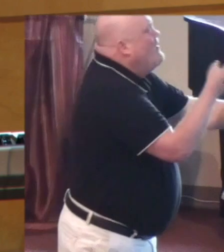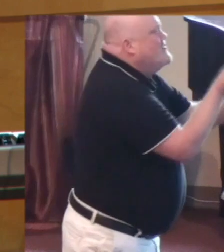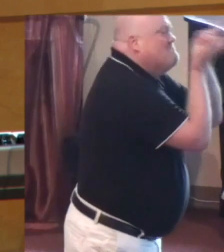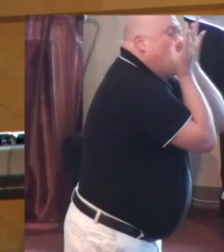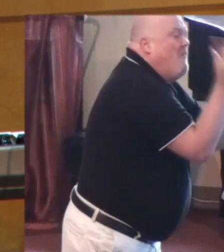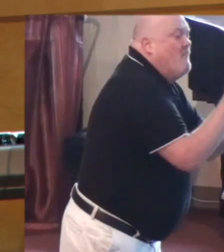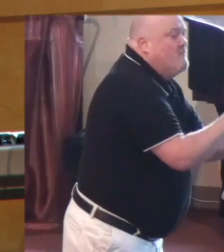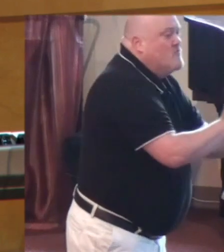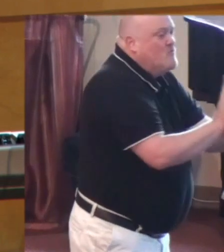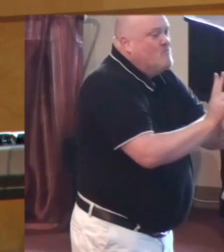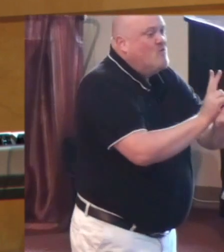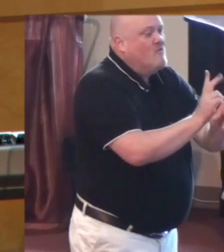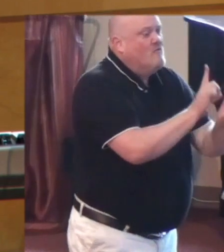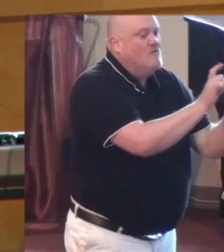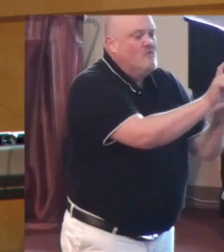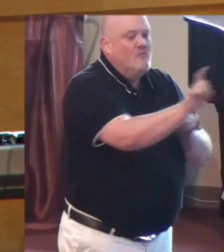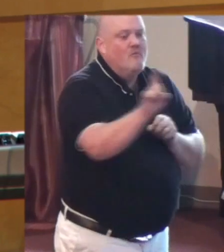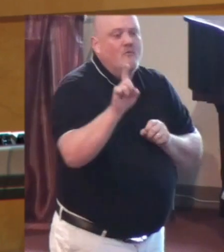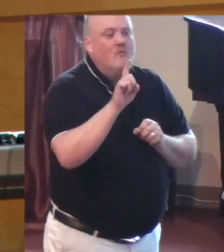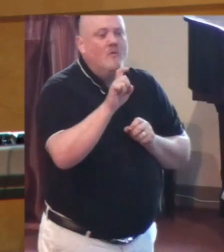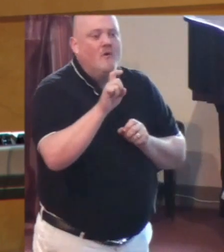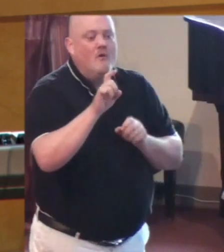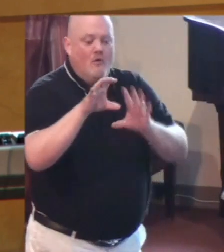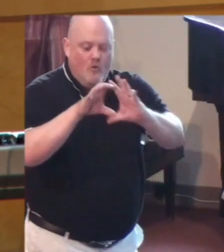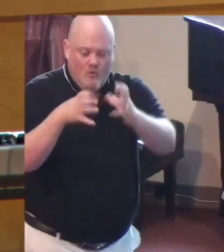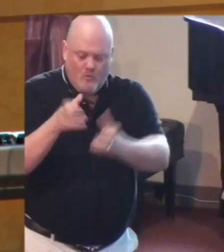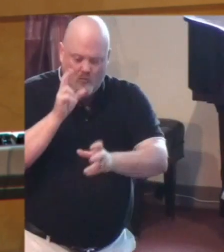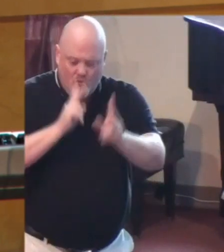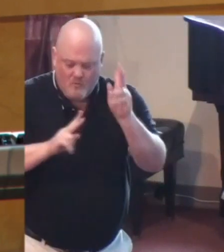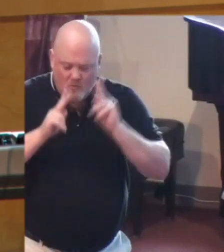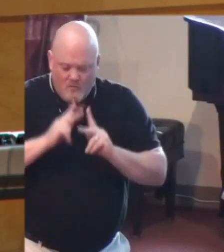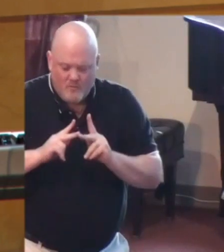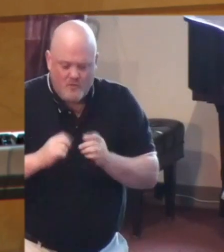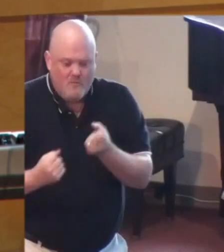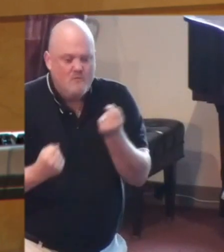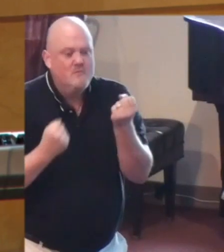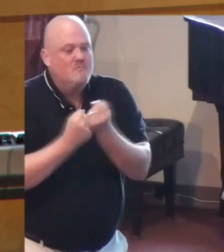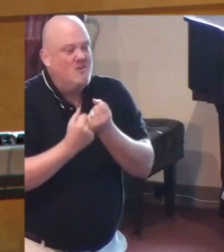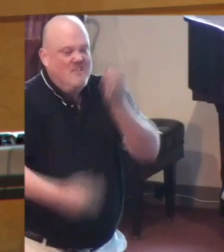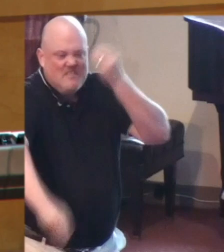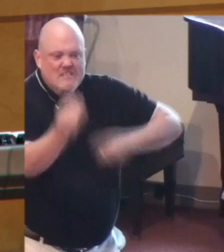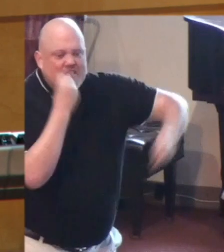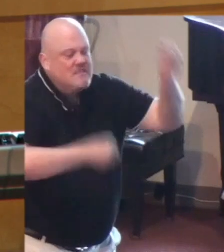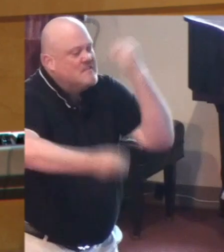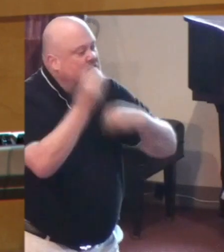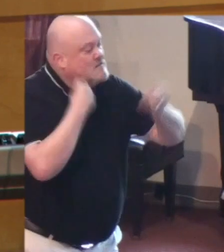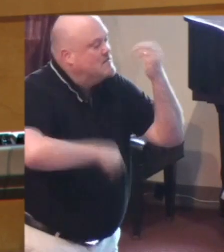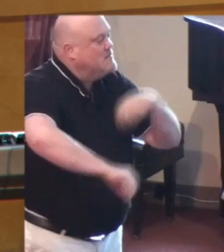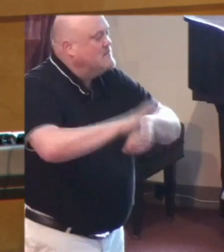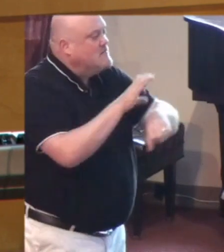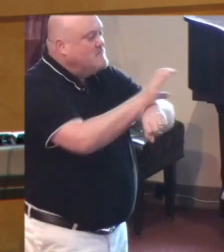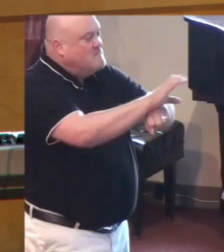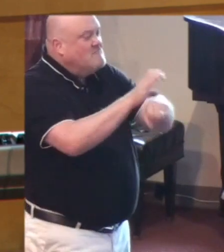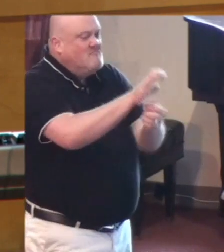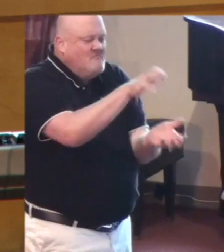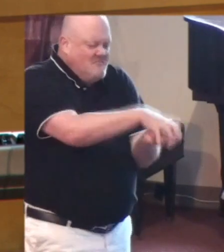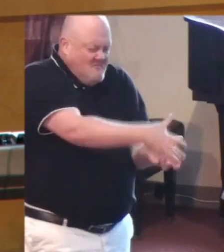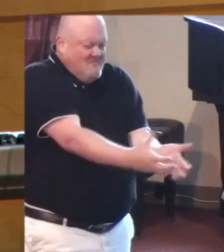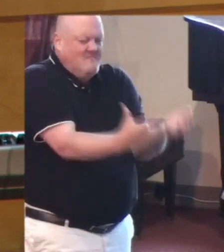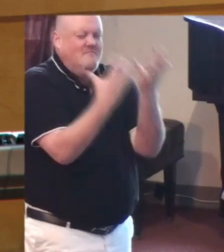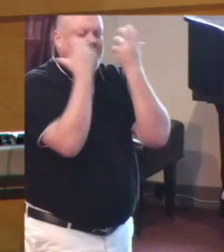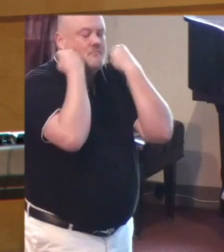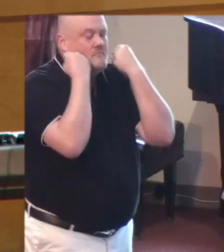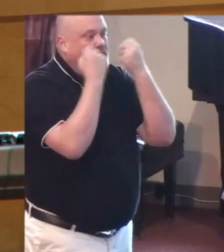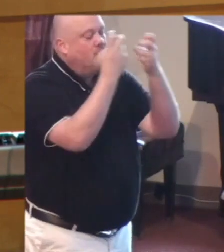walk, find a support group, consume moderate amounts of chocolate, and take good care